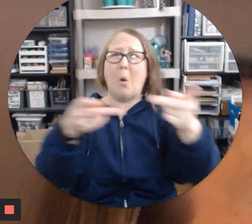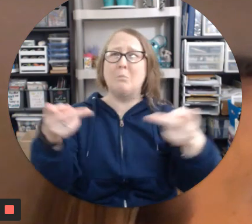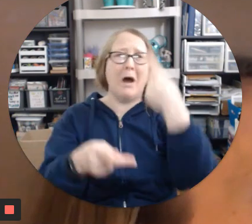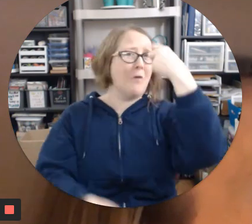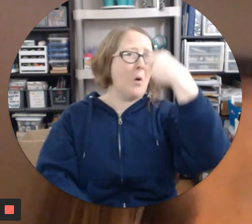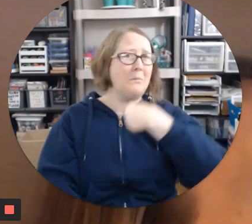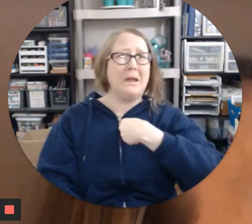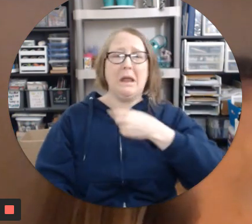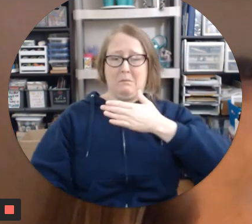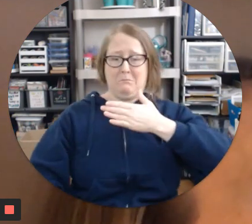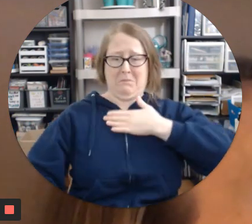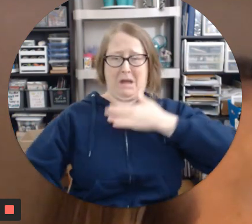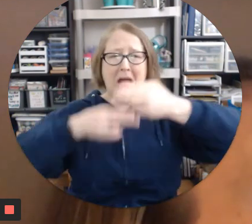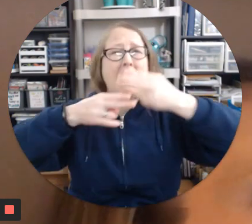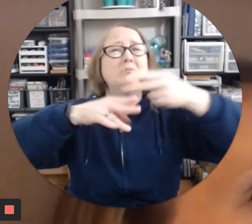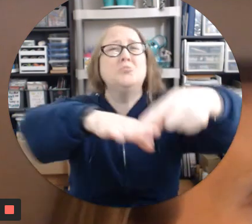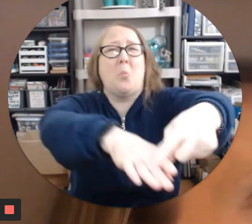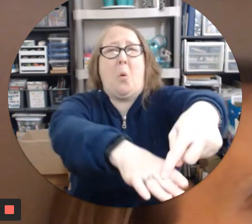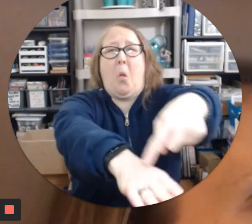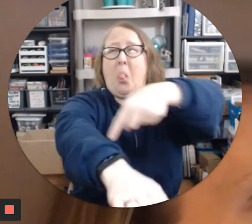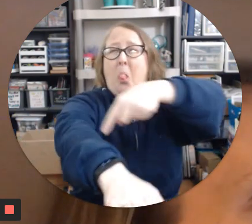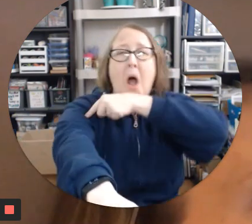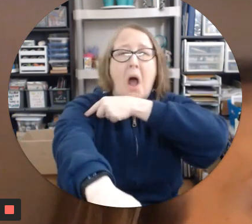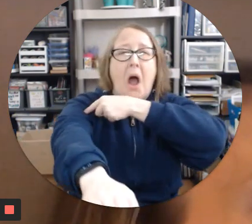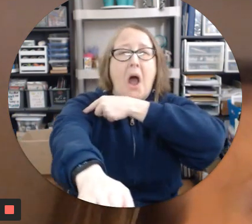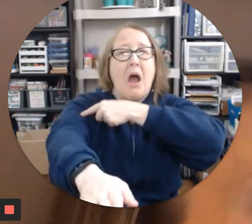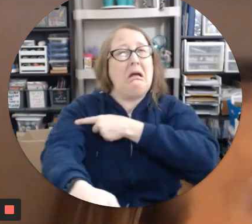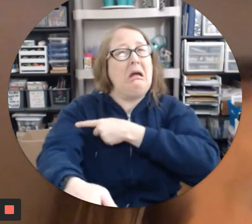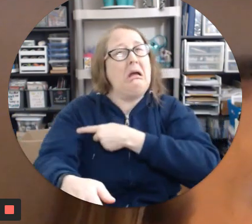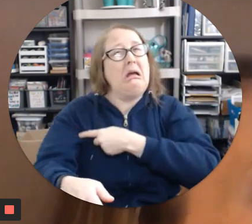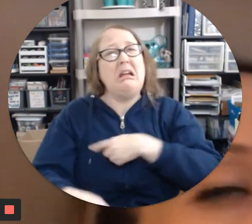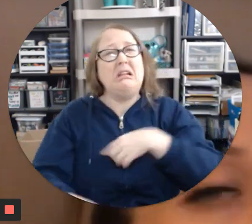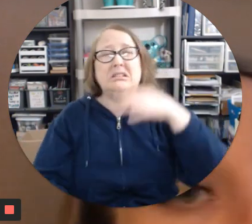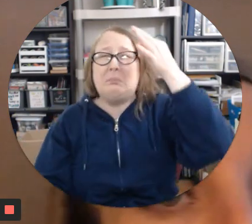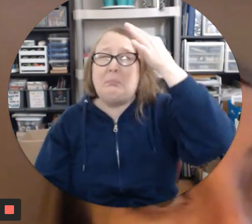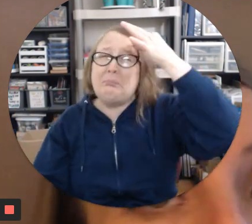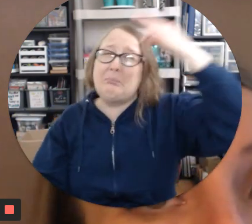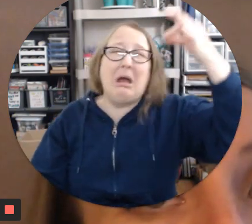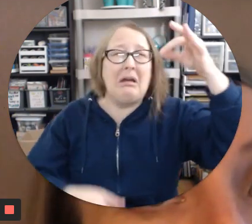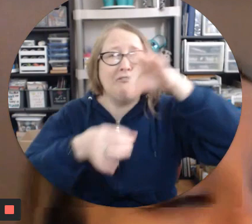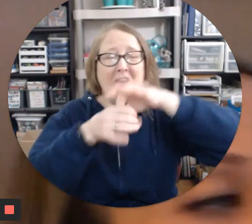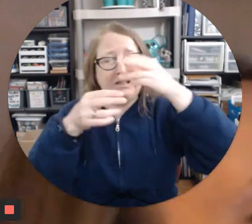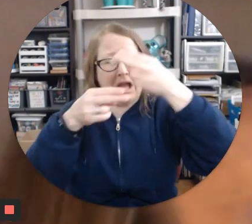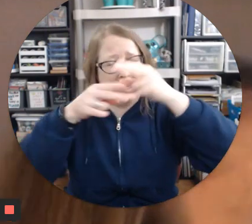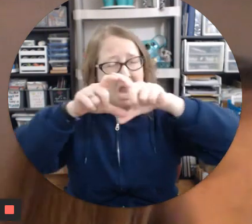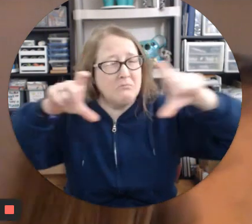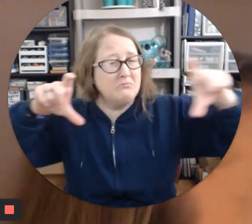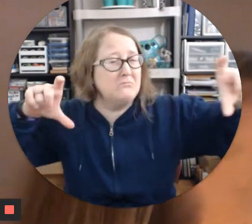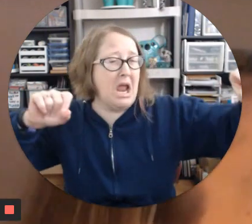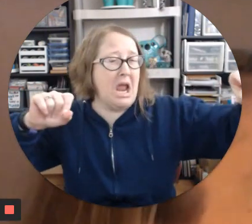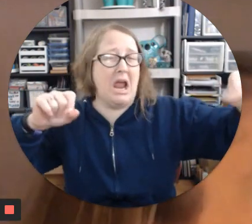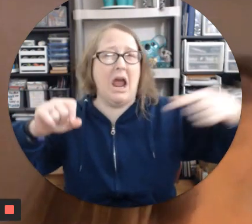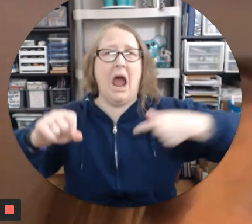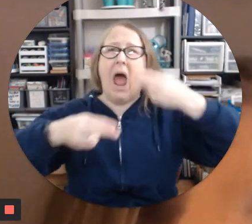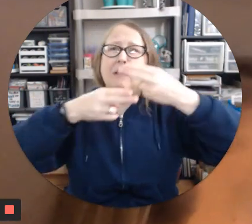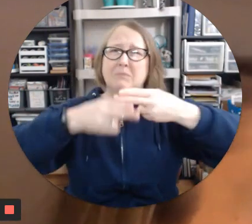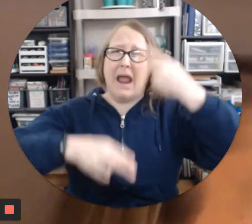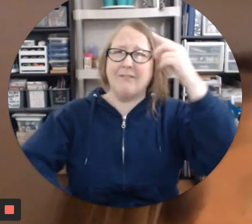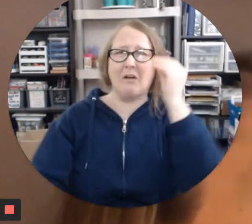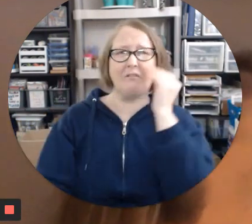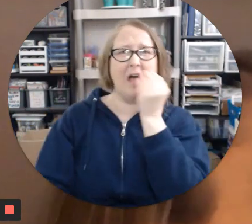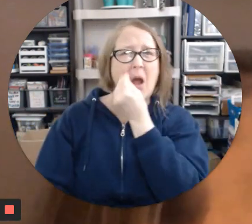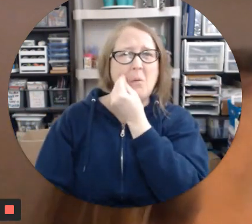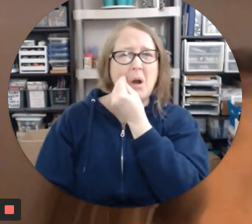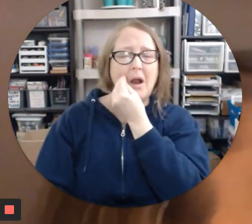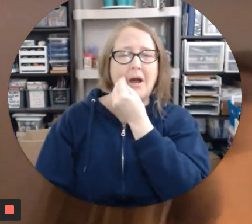name is so long, it scarcely fits on my name tag, and I'm named after a flower. Oh, pish, said her mother.